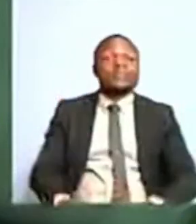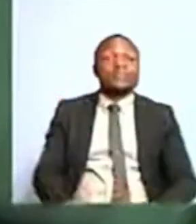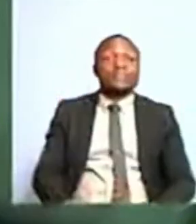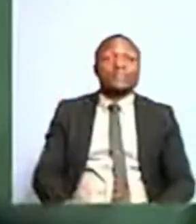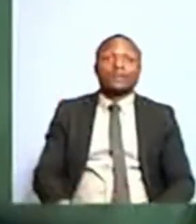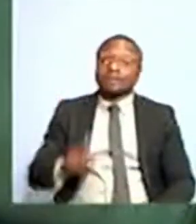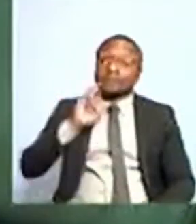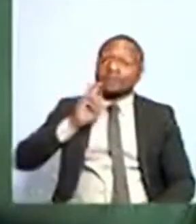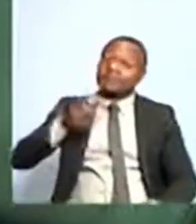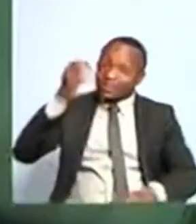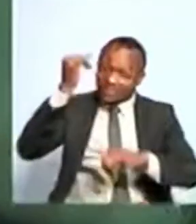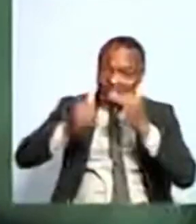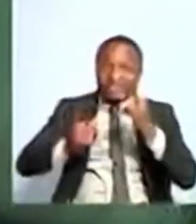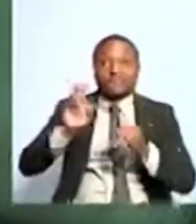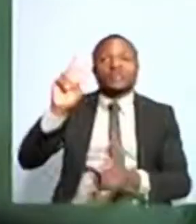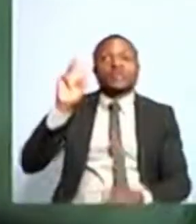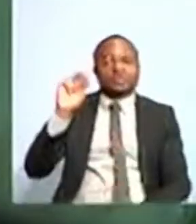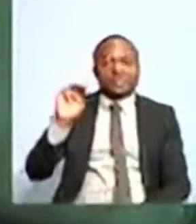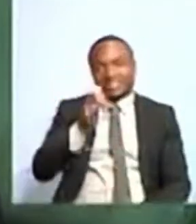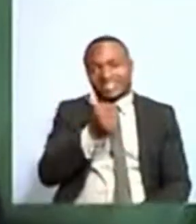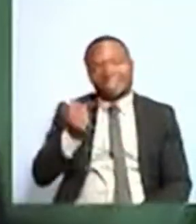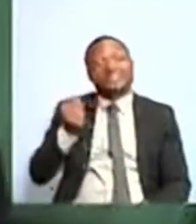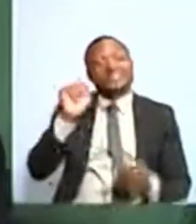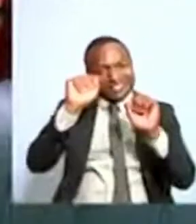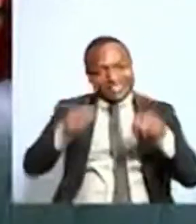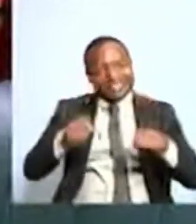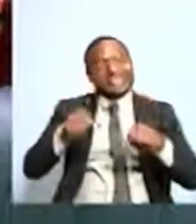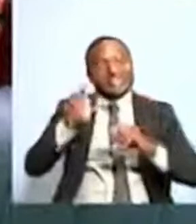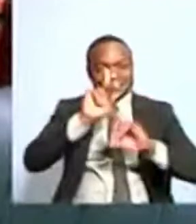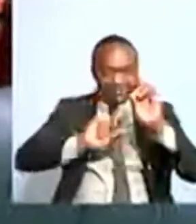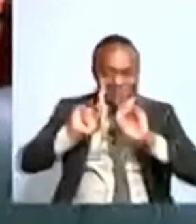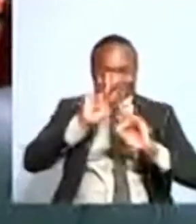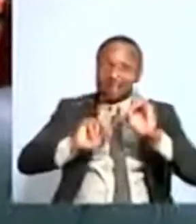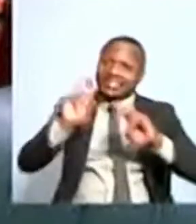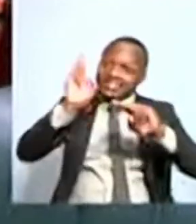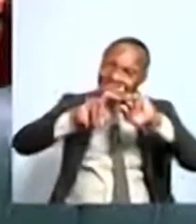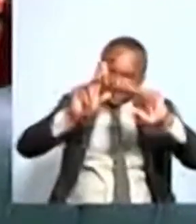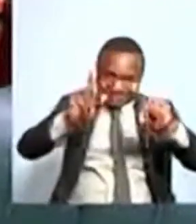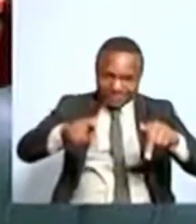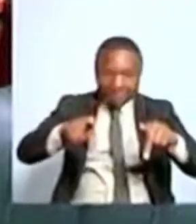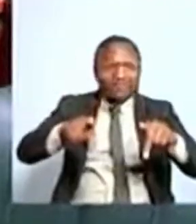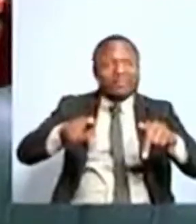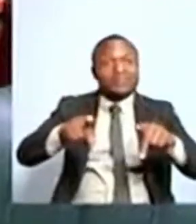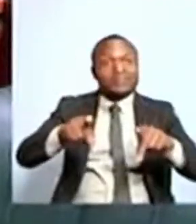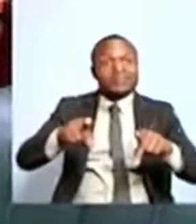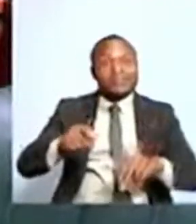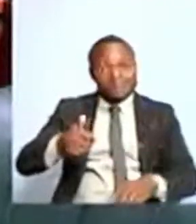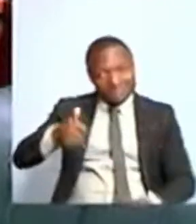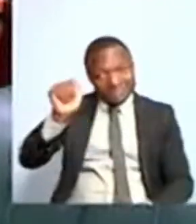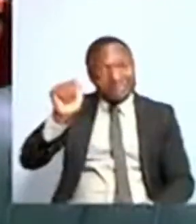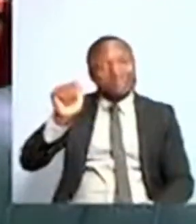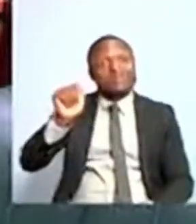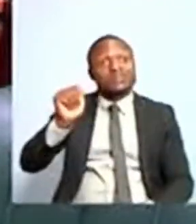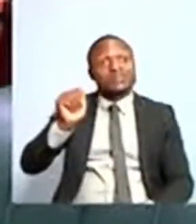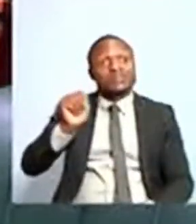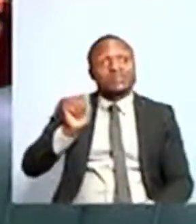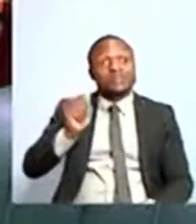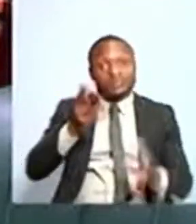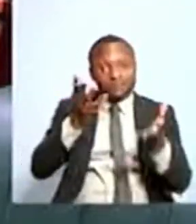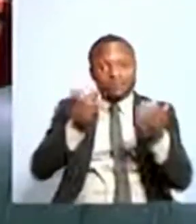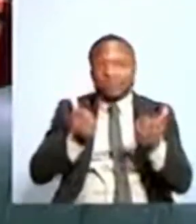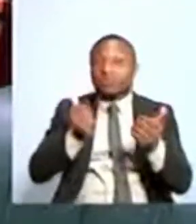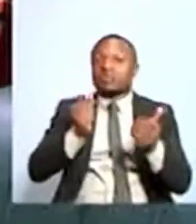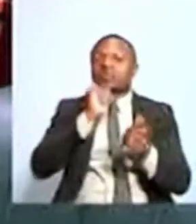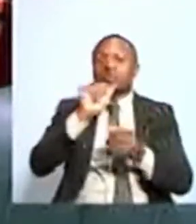wind up the next 2 minutes so that others debate. Mr. Speaker, Mr. Chairperson, then I would like to stay aside from this